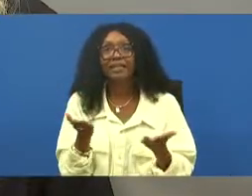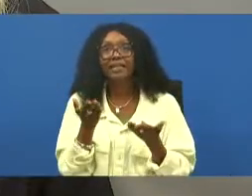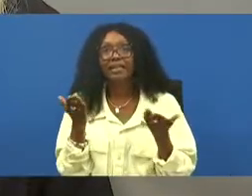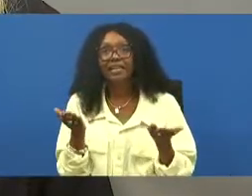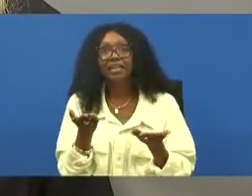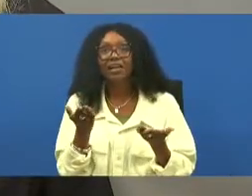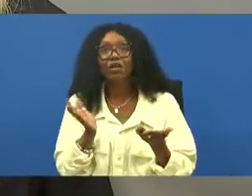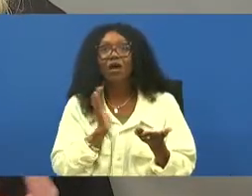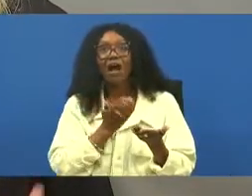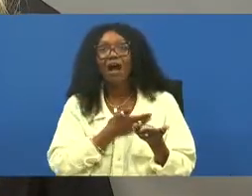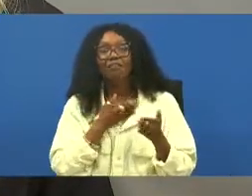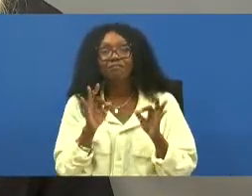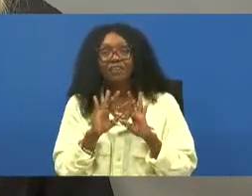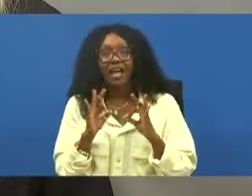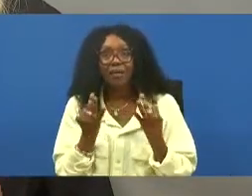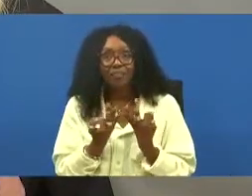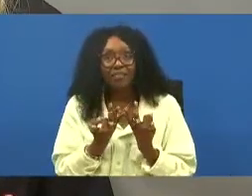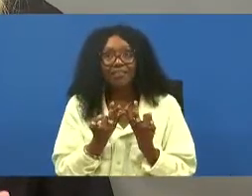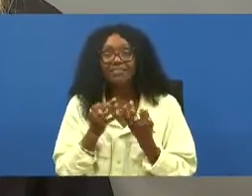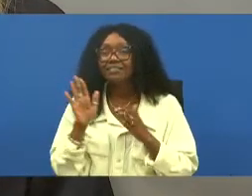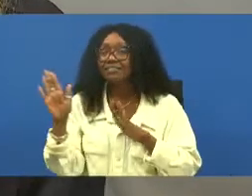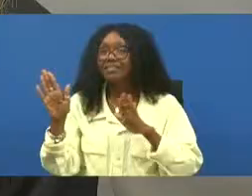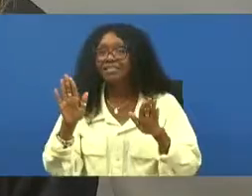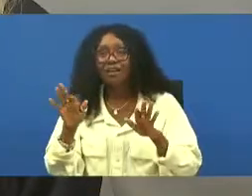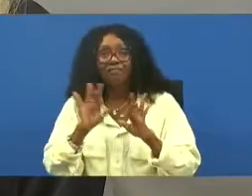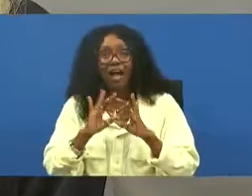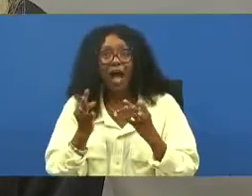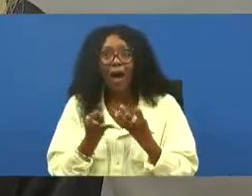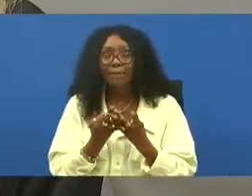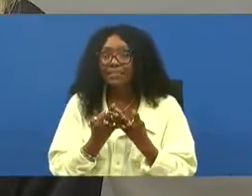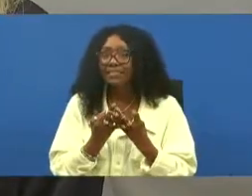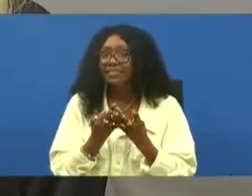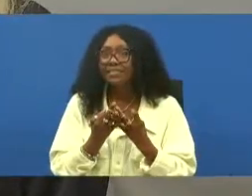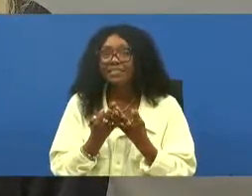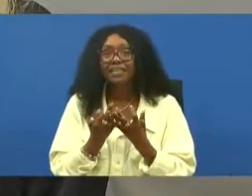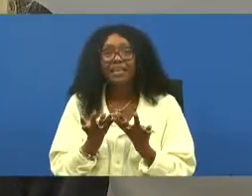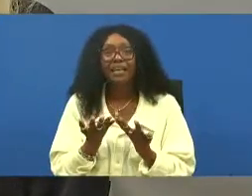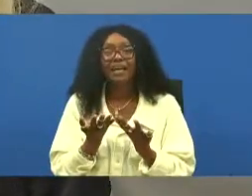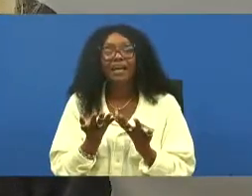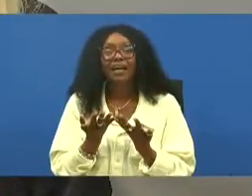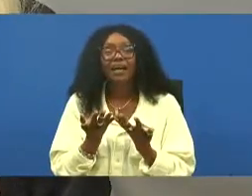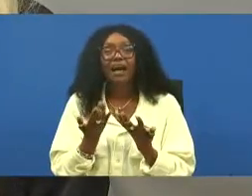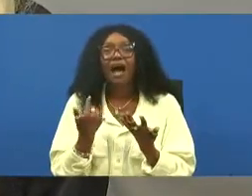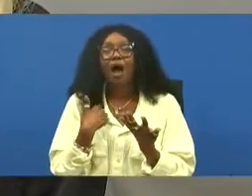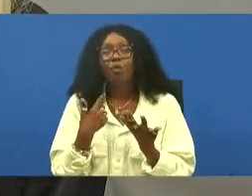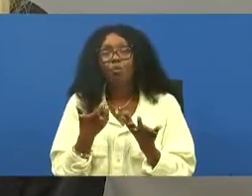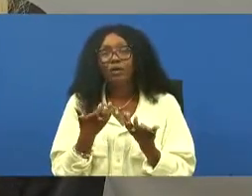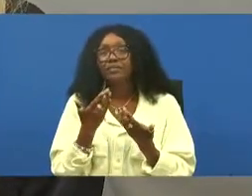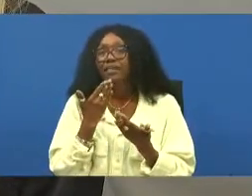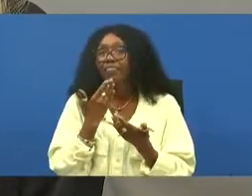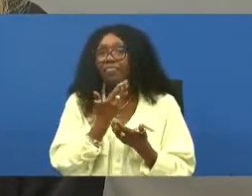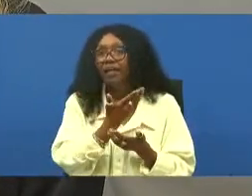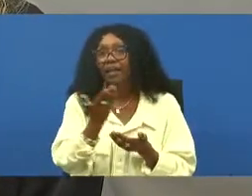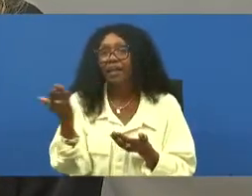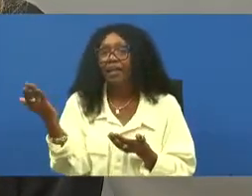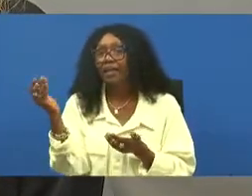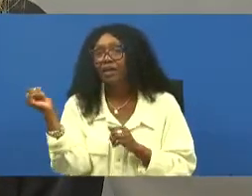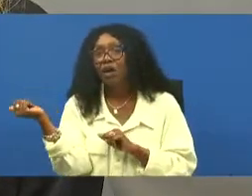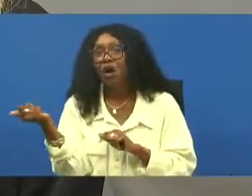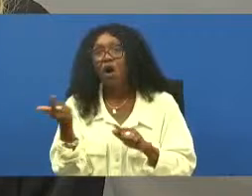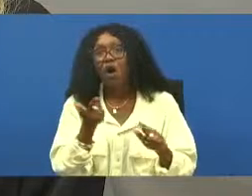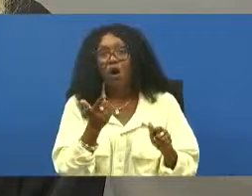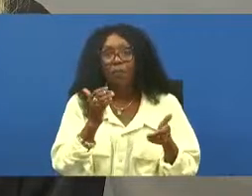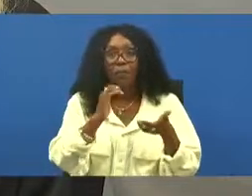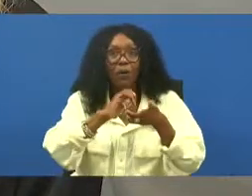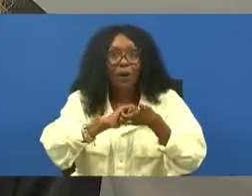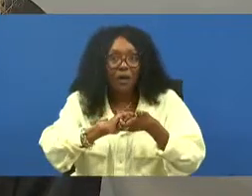our families, with their families growing. So with that, I want to thank all of my colleagues, all of the partners that